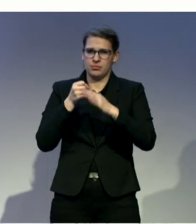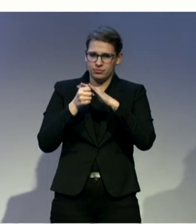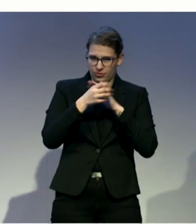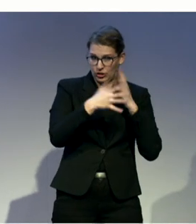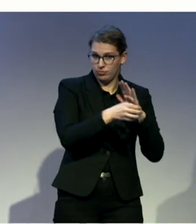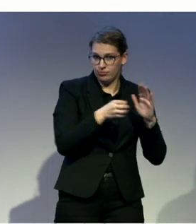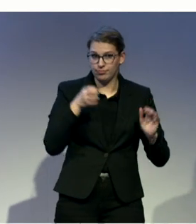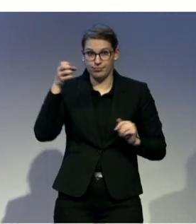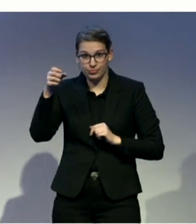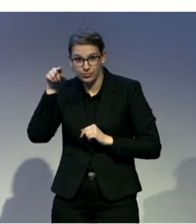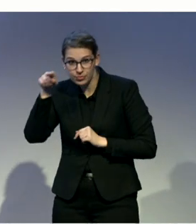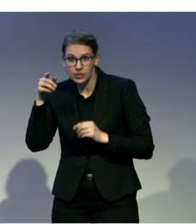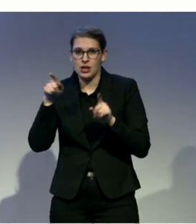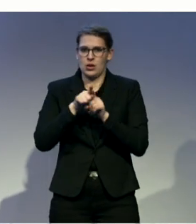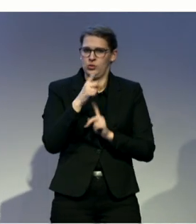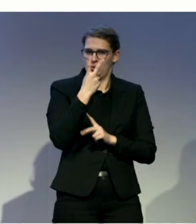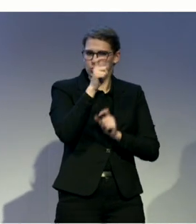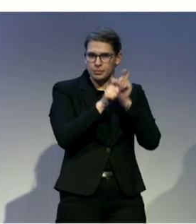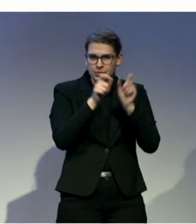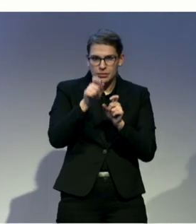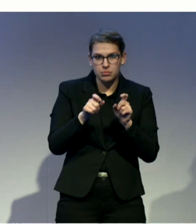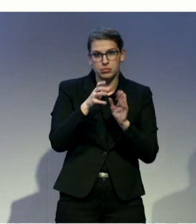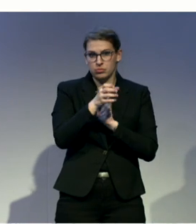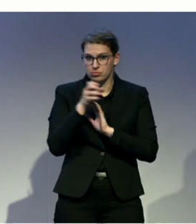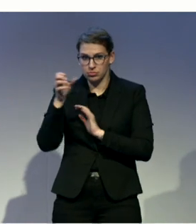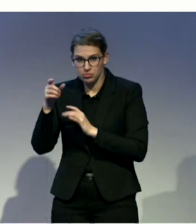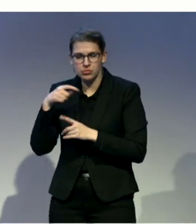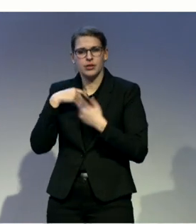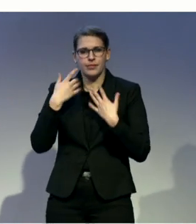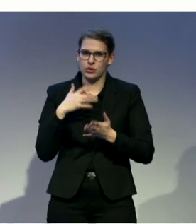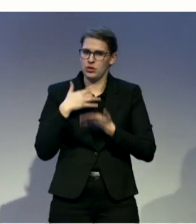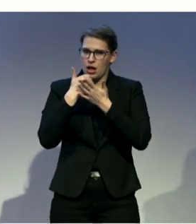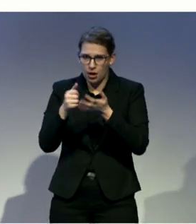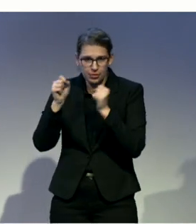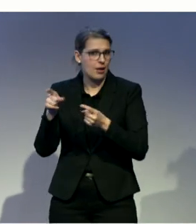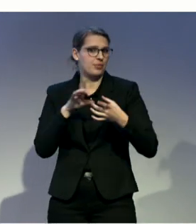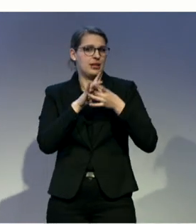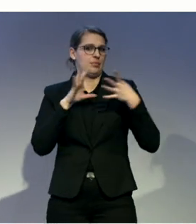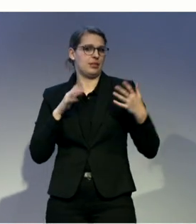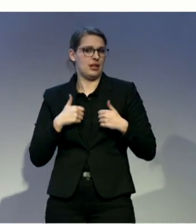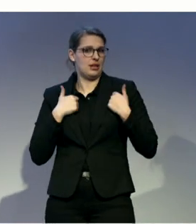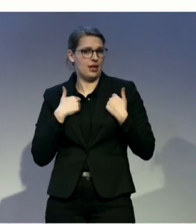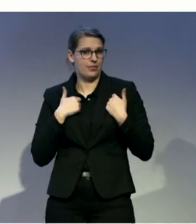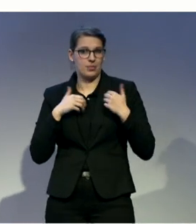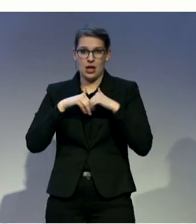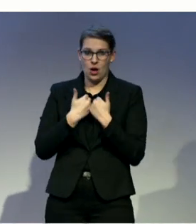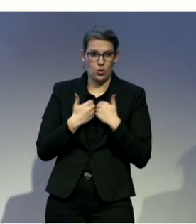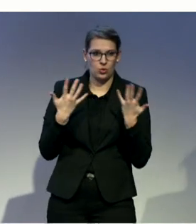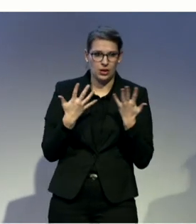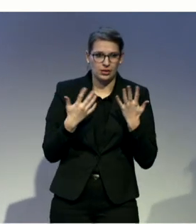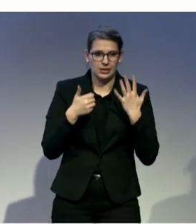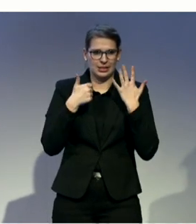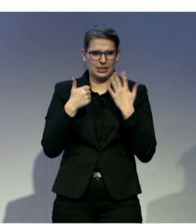them, for instance. How we help them? Every week, each of them has 2 hours